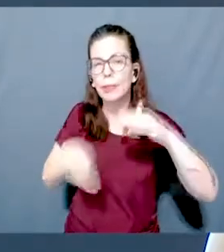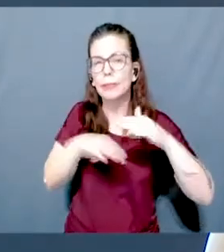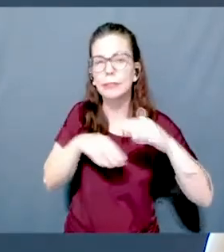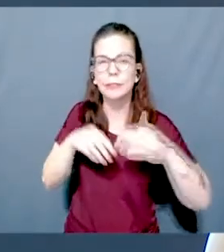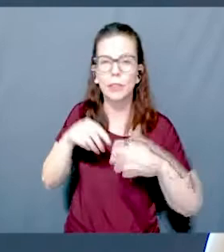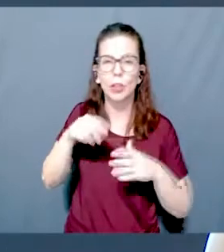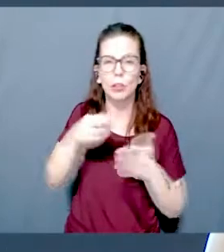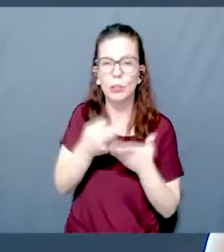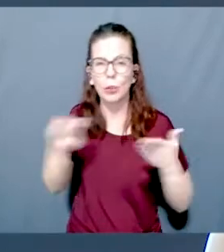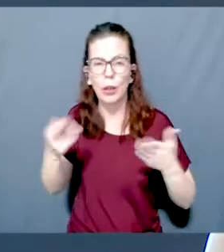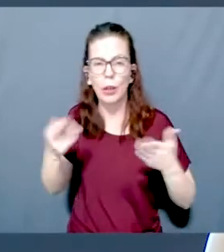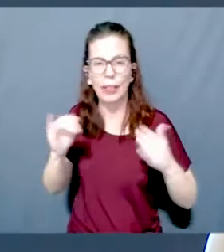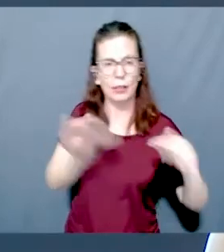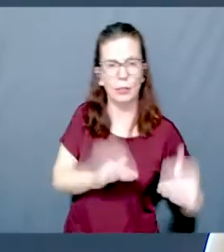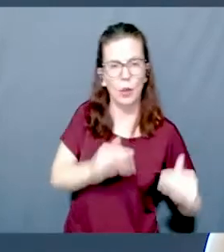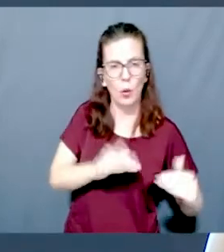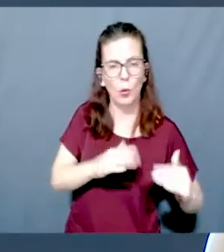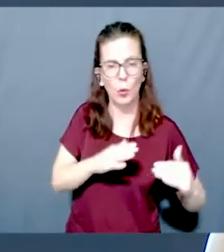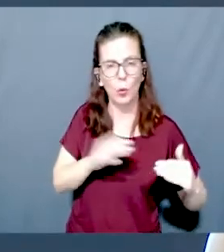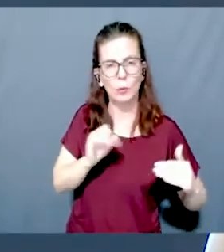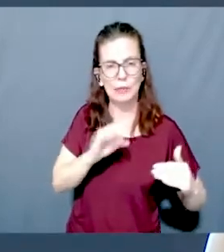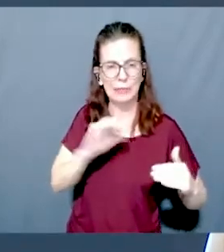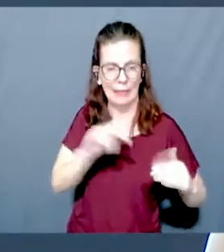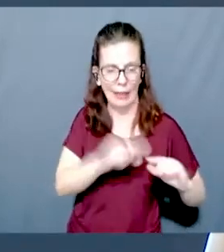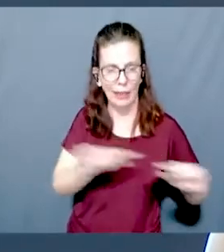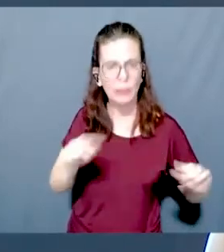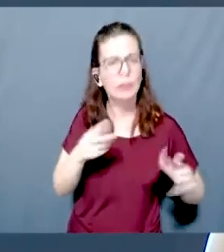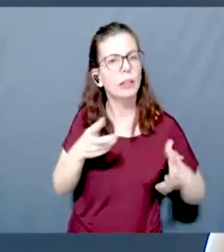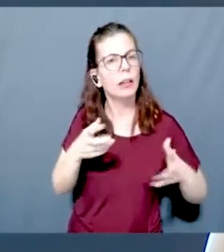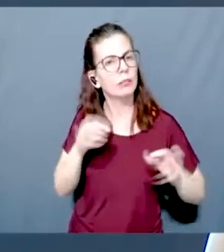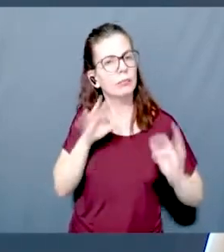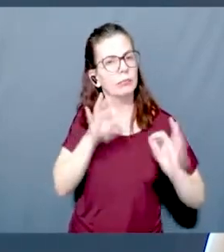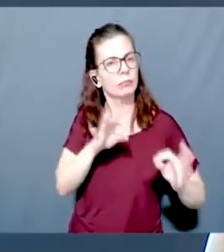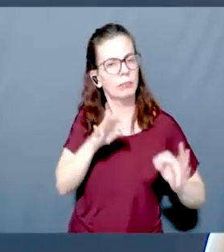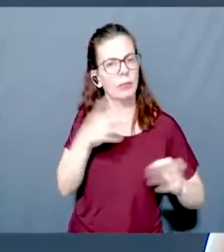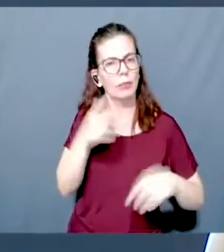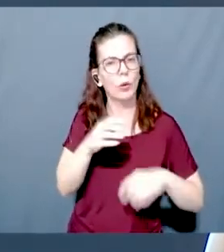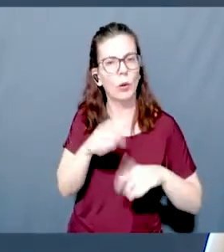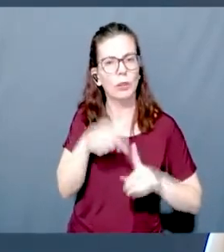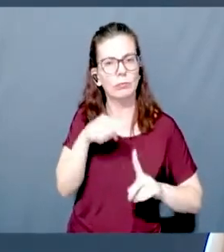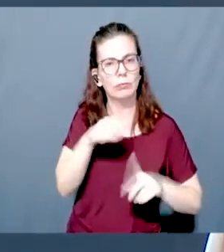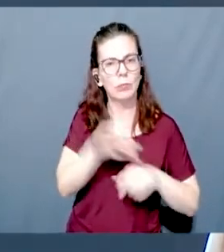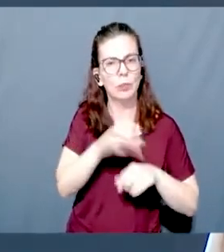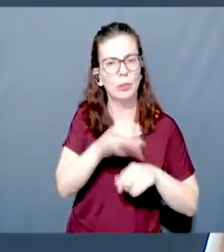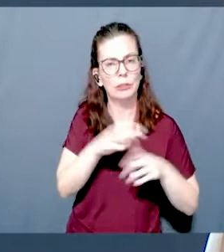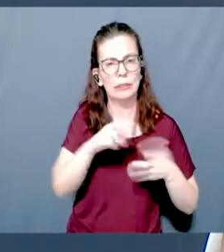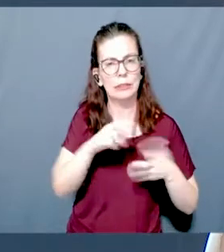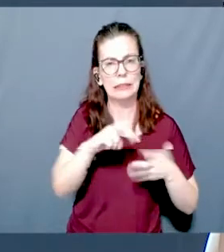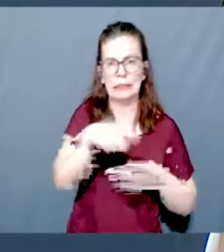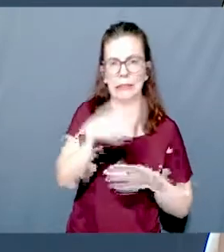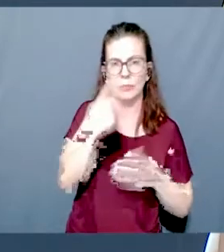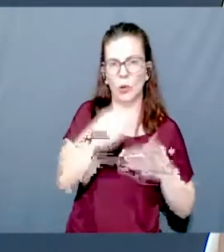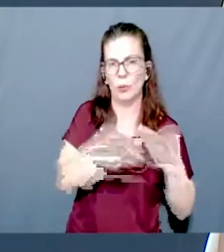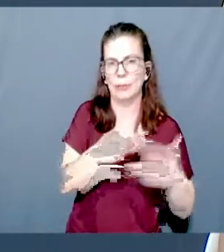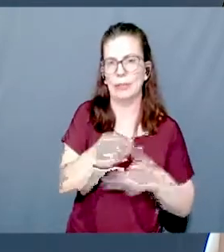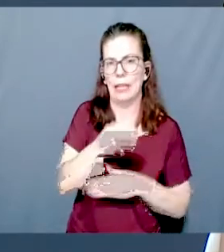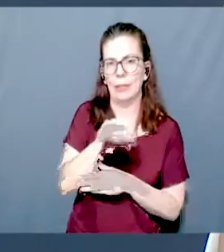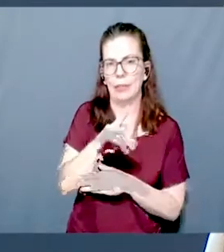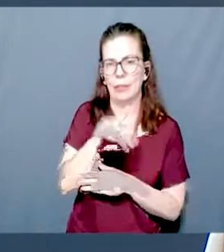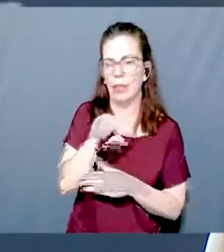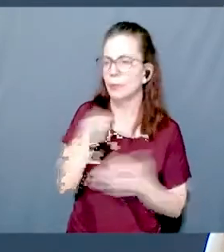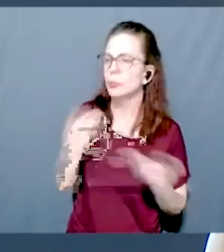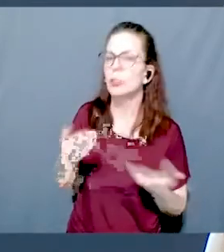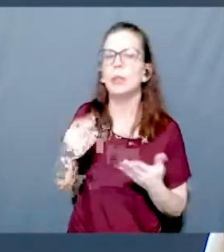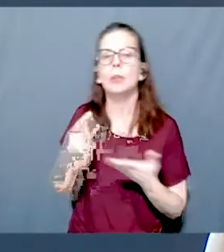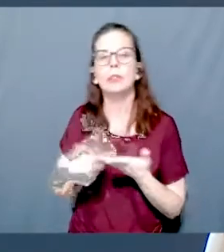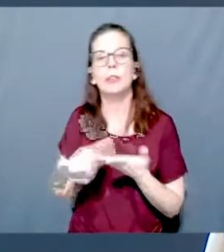lower in the stack, that are optimized for the kind of compute-intensive needs of processing media. So today we're going to talk about Nimble Studios, which is a